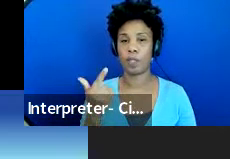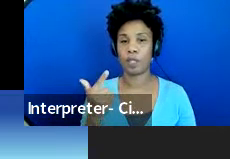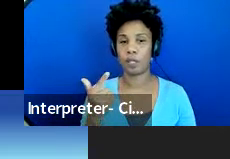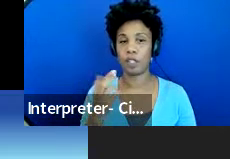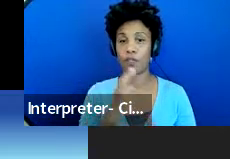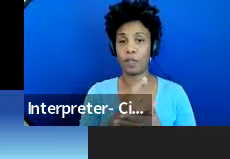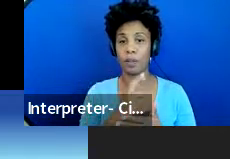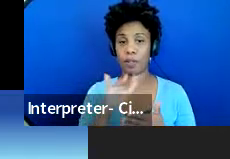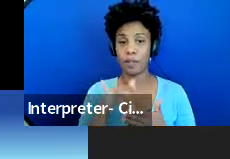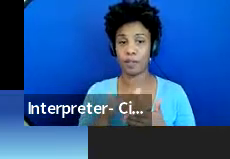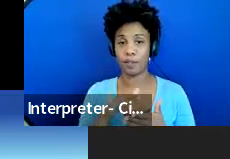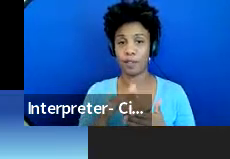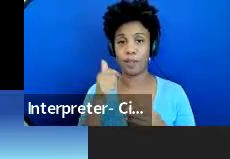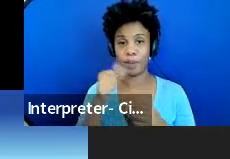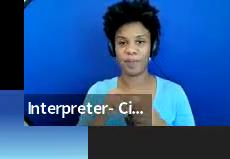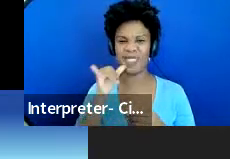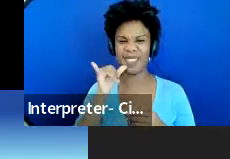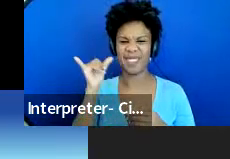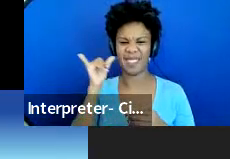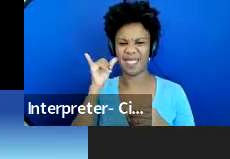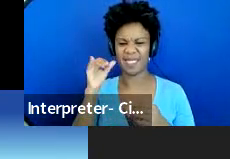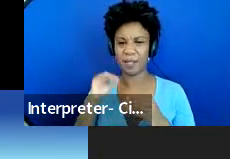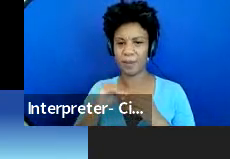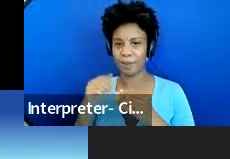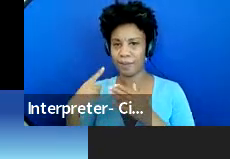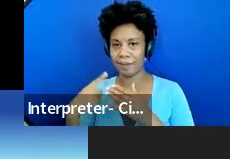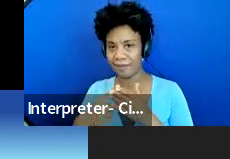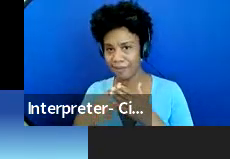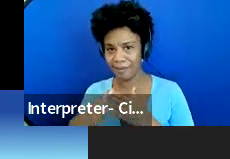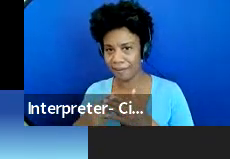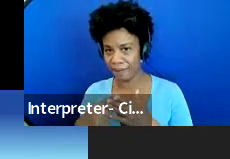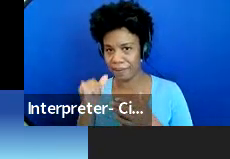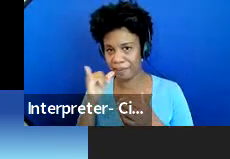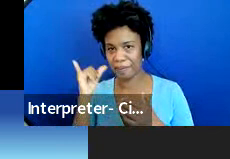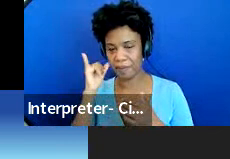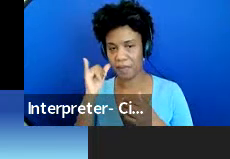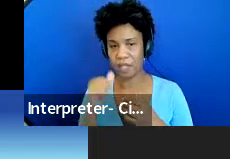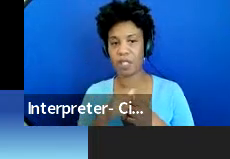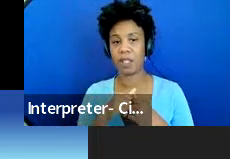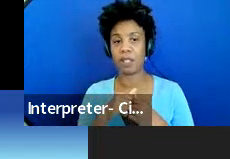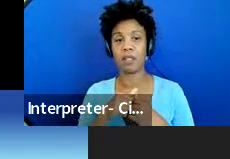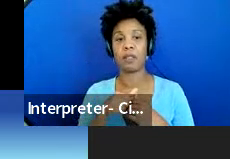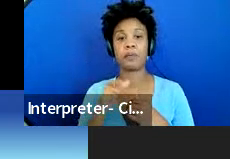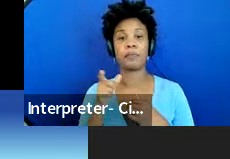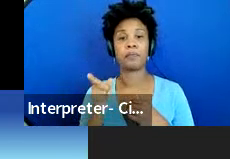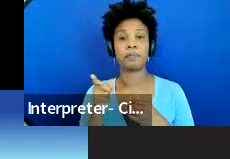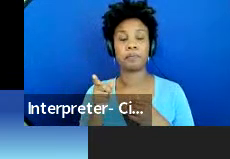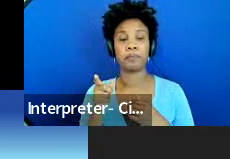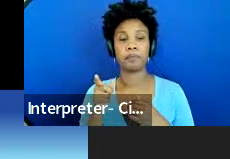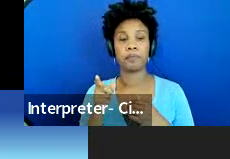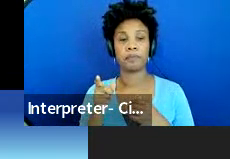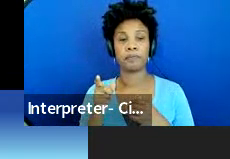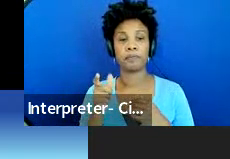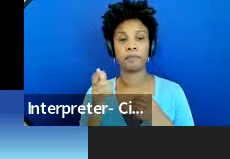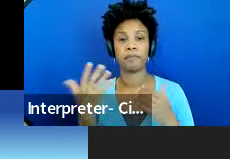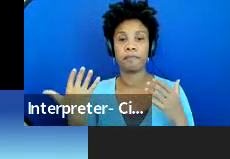great deal of time looking at that yesterday. This facility is an integrated